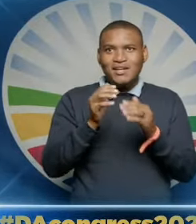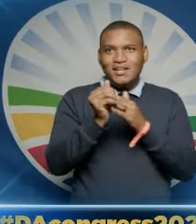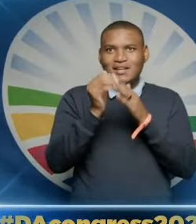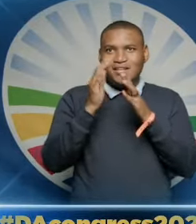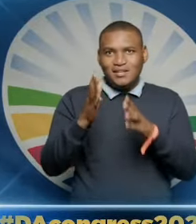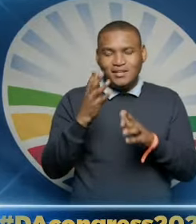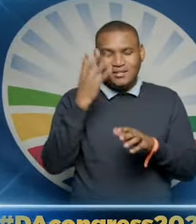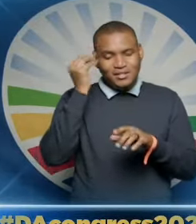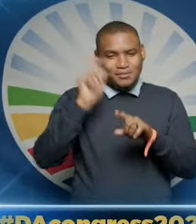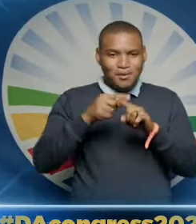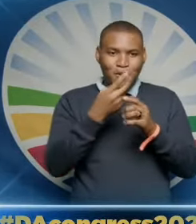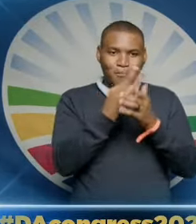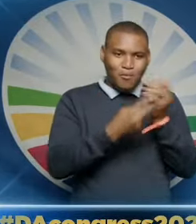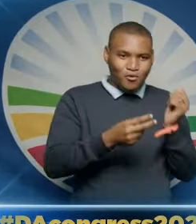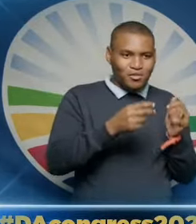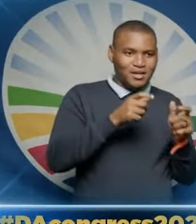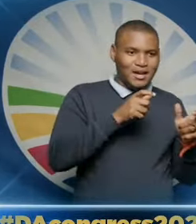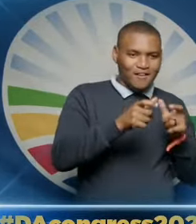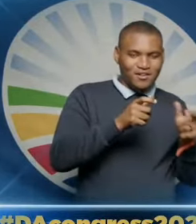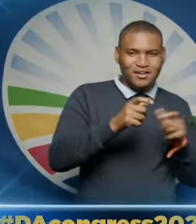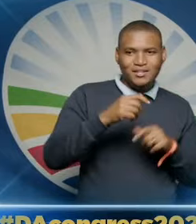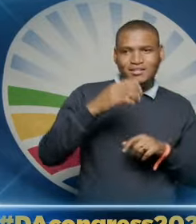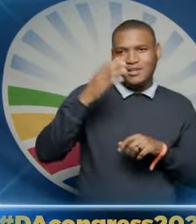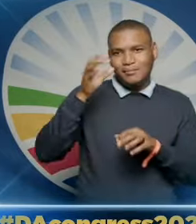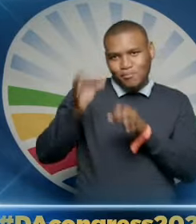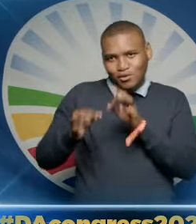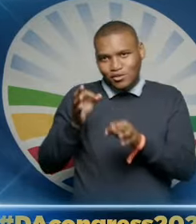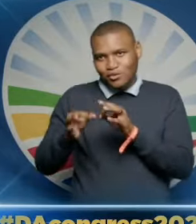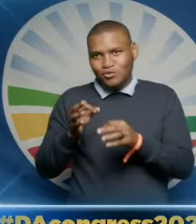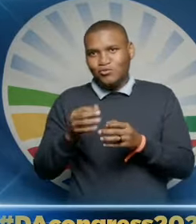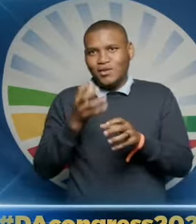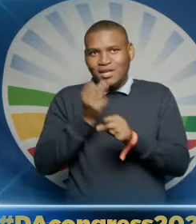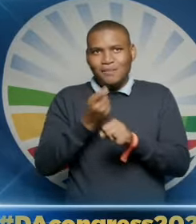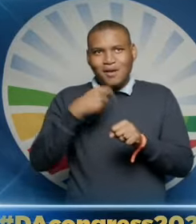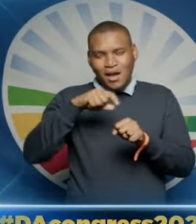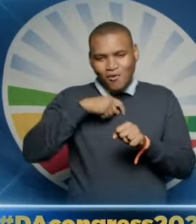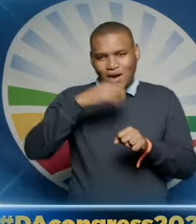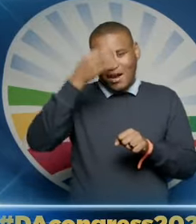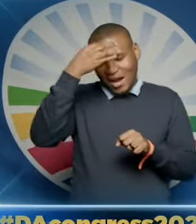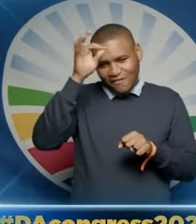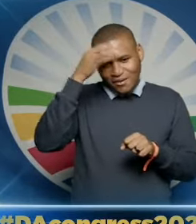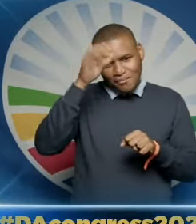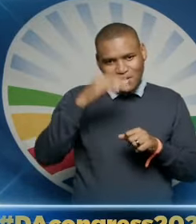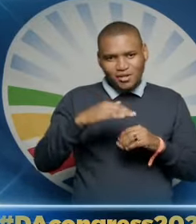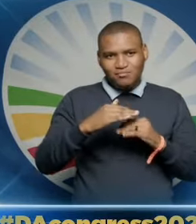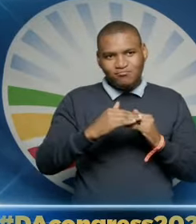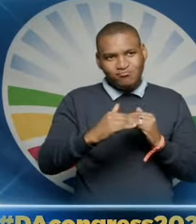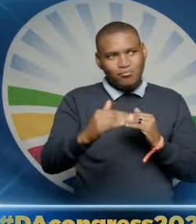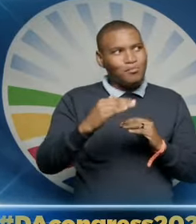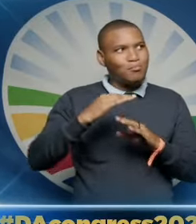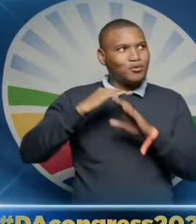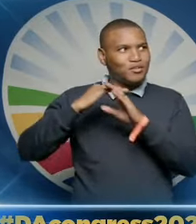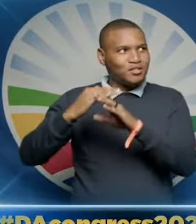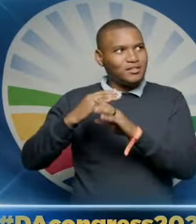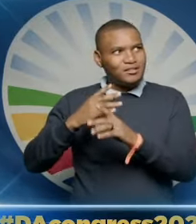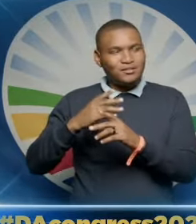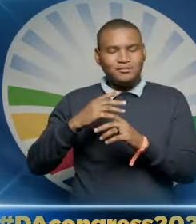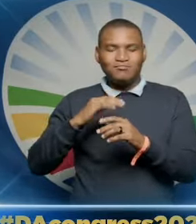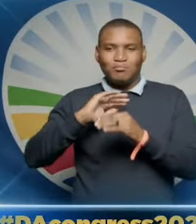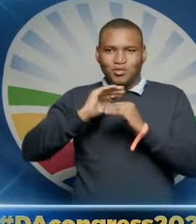both politics and governance to keep our governments afloat and protect them from avoidable